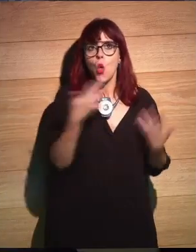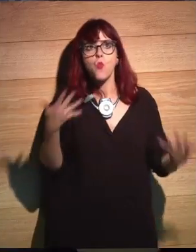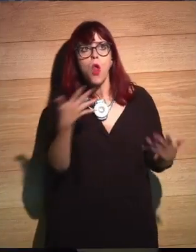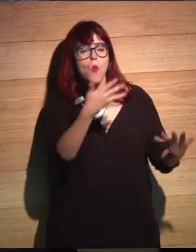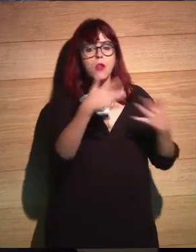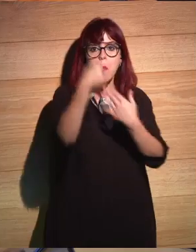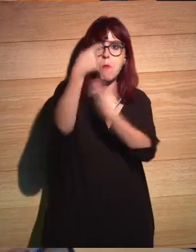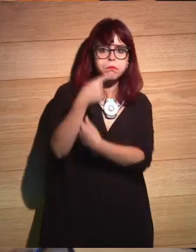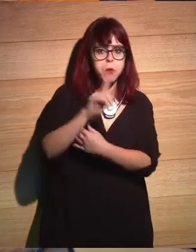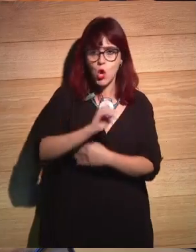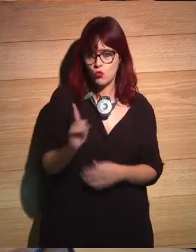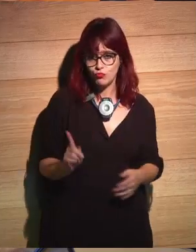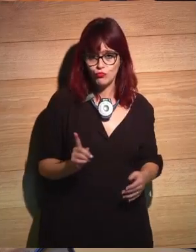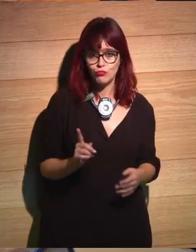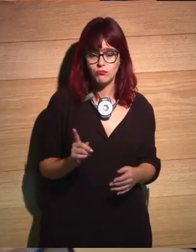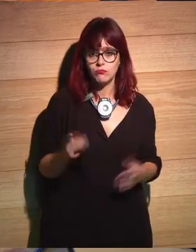here.